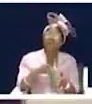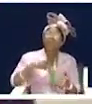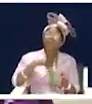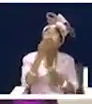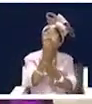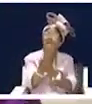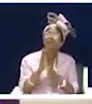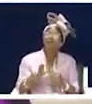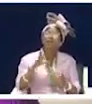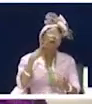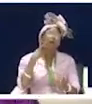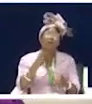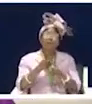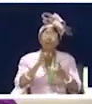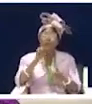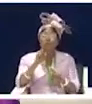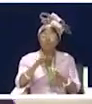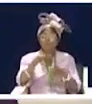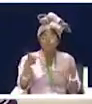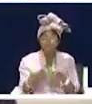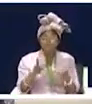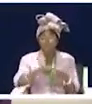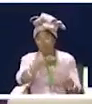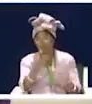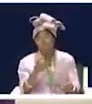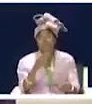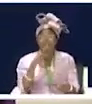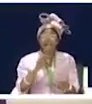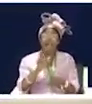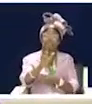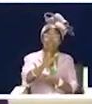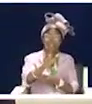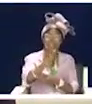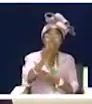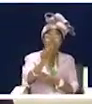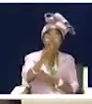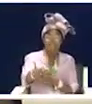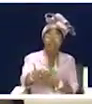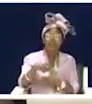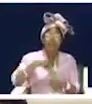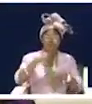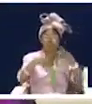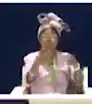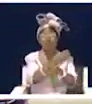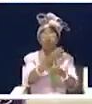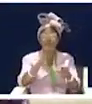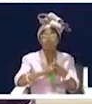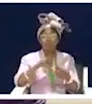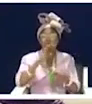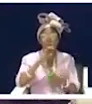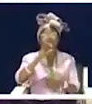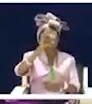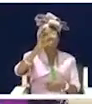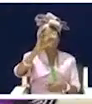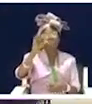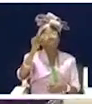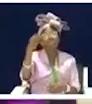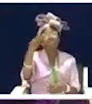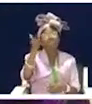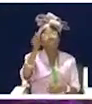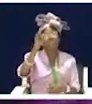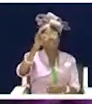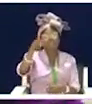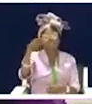one place to the other, and around 3 a.m., we got to Osut at Shagamu, and she was rushed